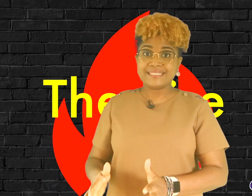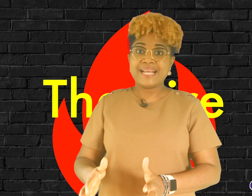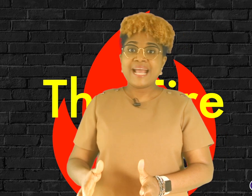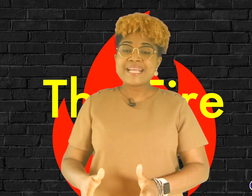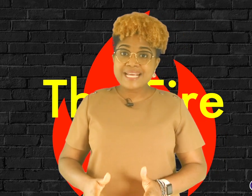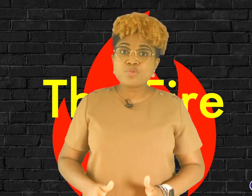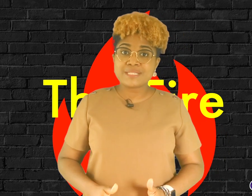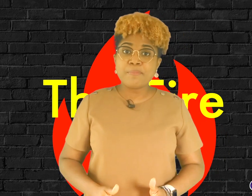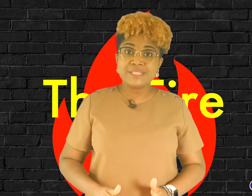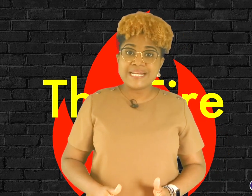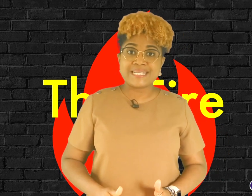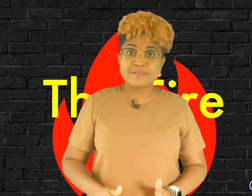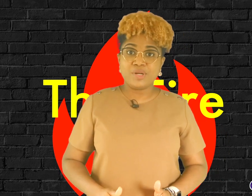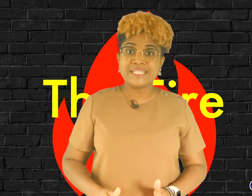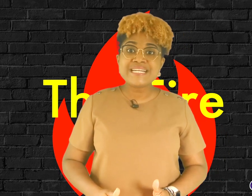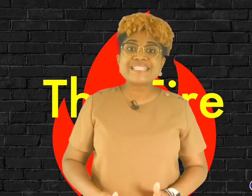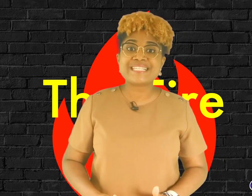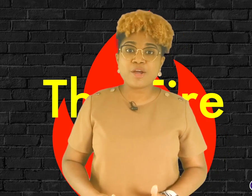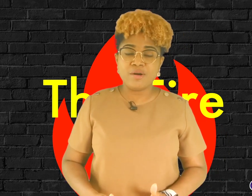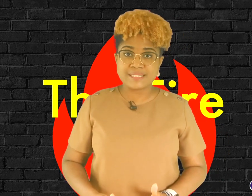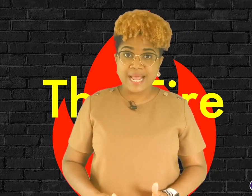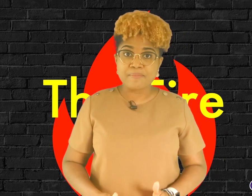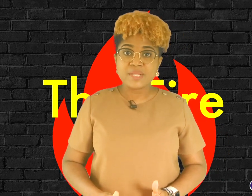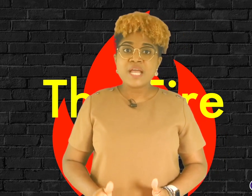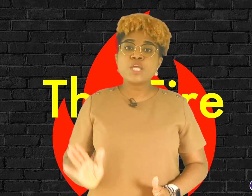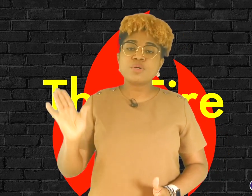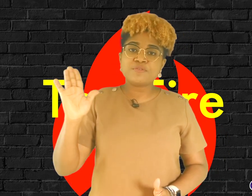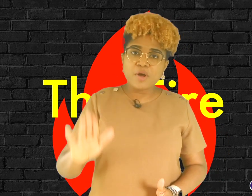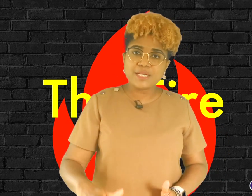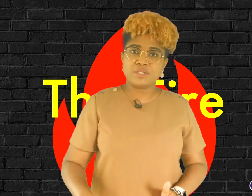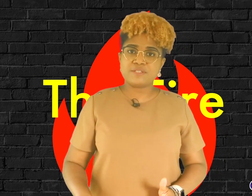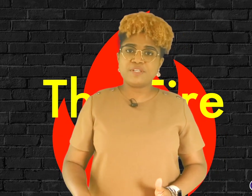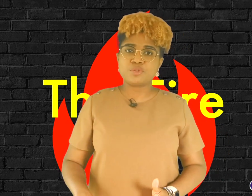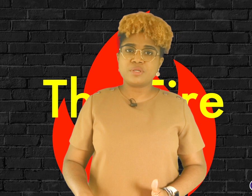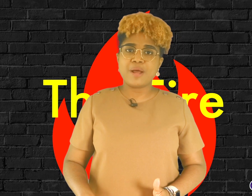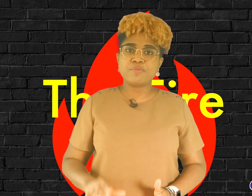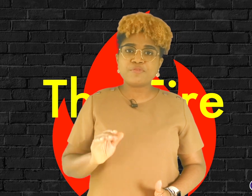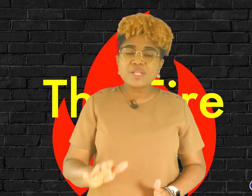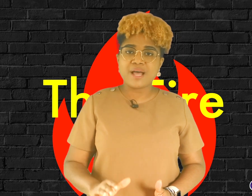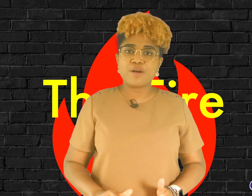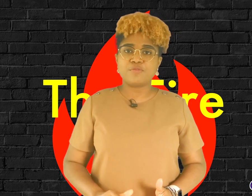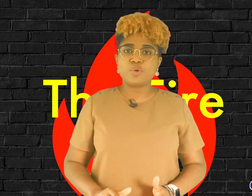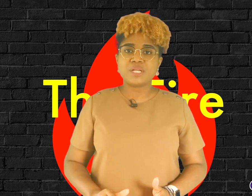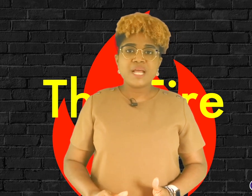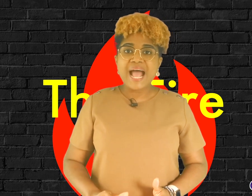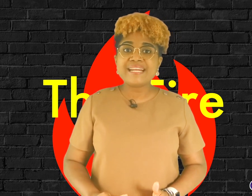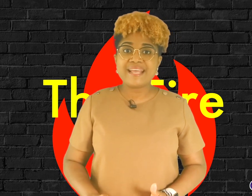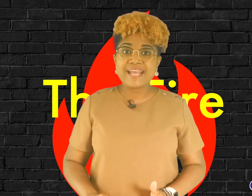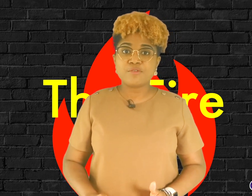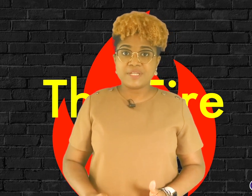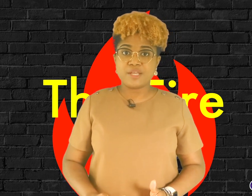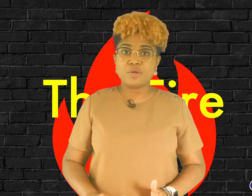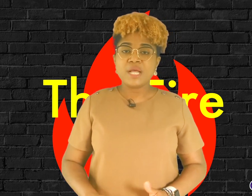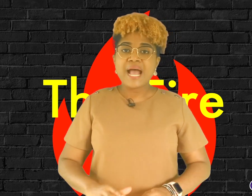again. Guess what happened the next morning? The second time, he was falling on his face to the ground before the Ark of God, and